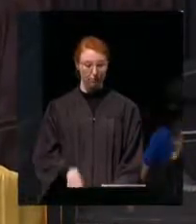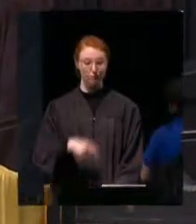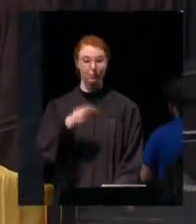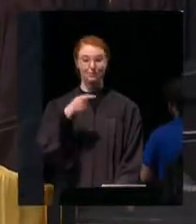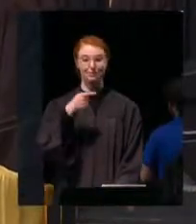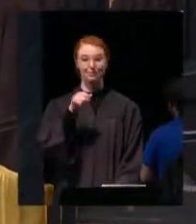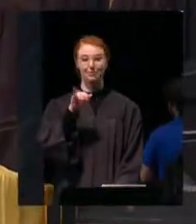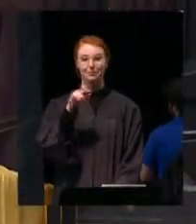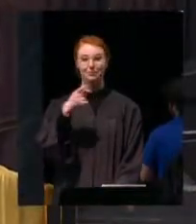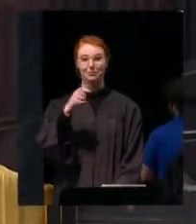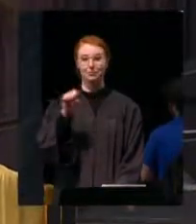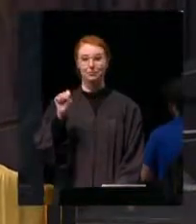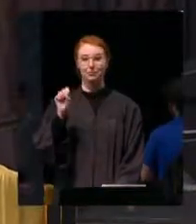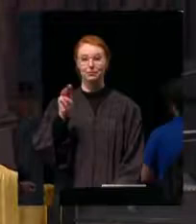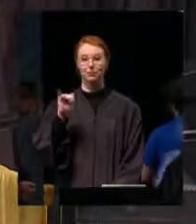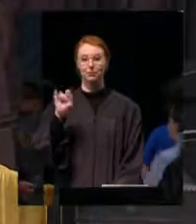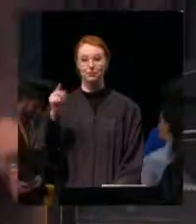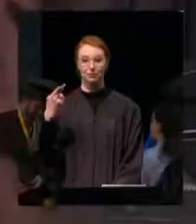Gage Smith.